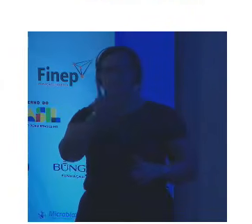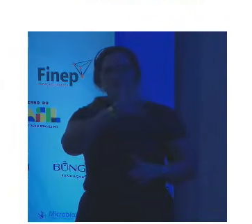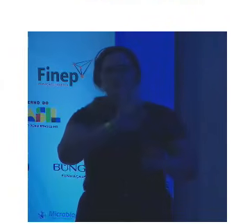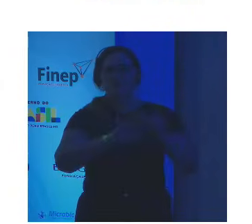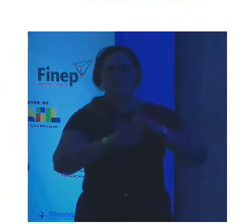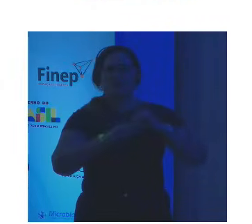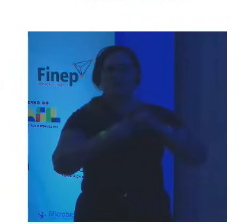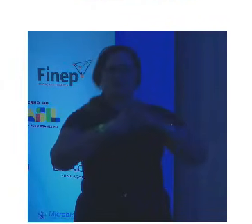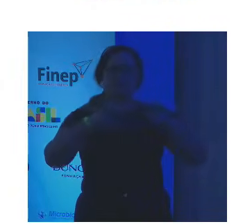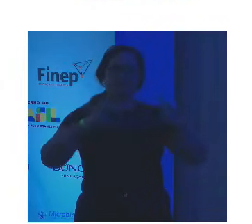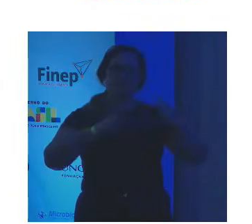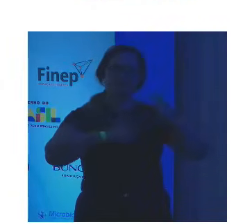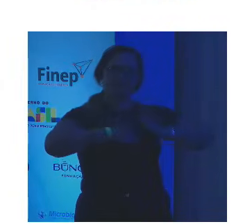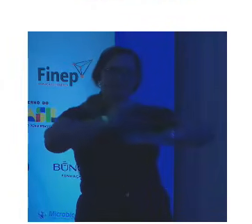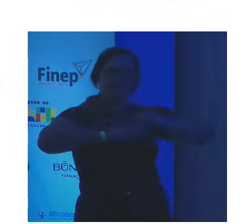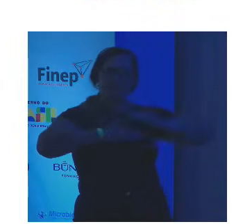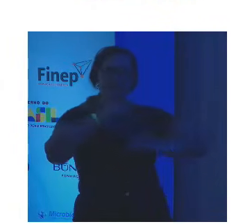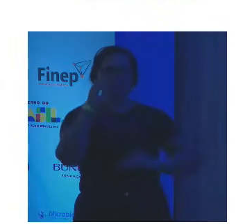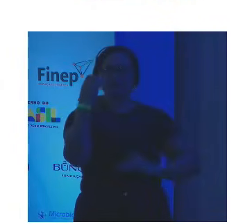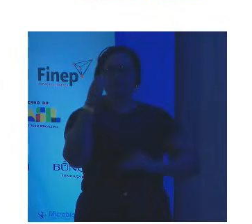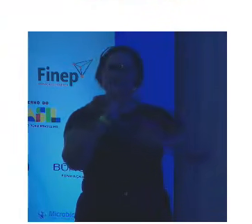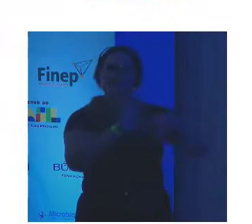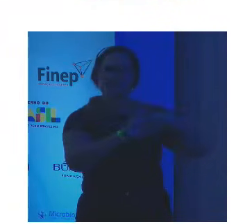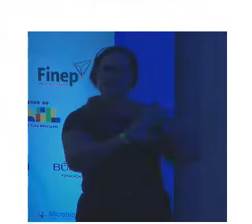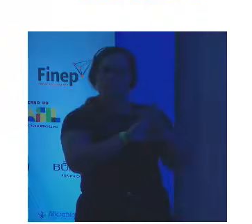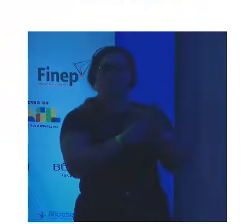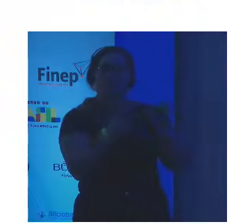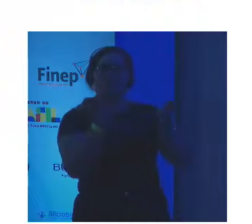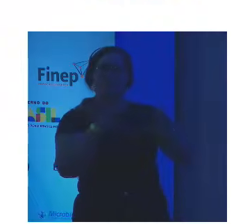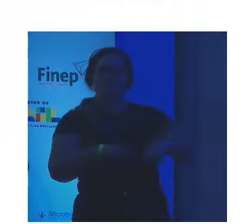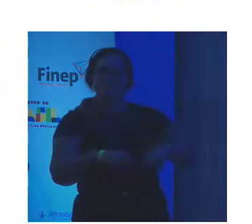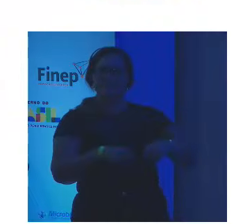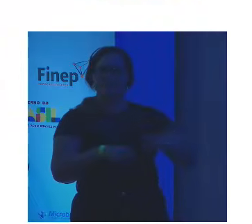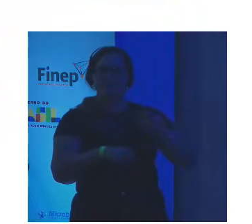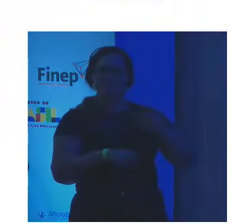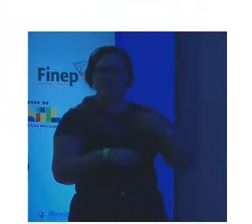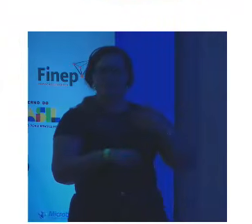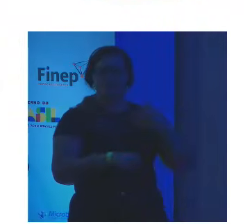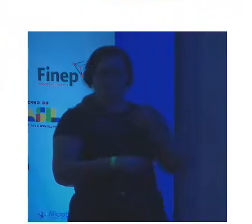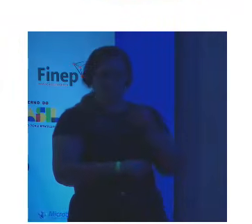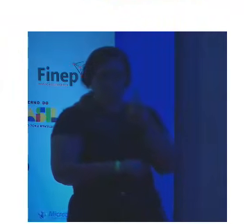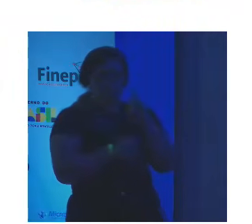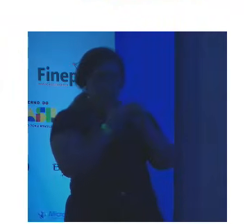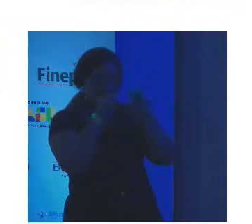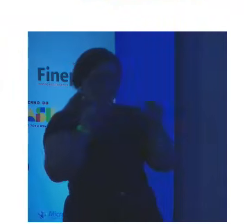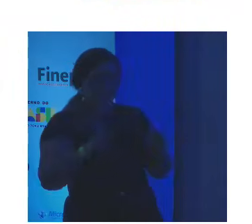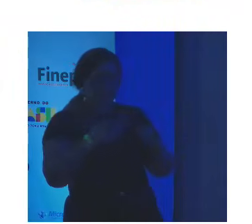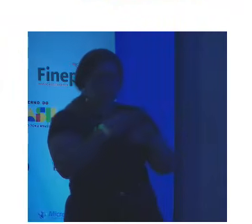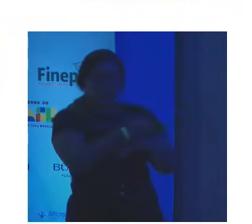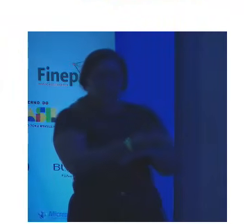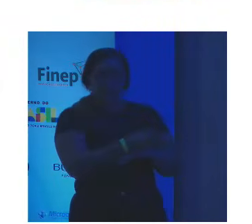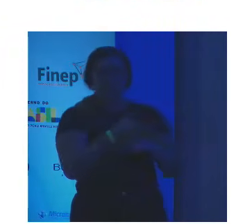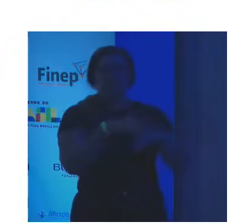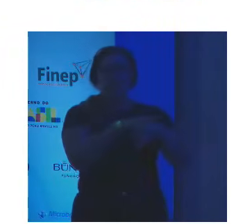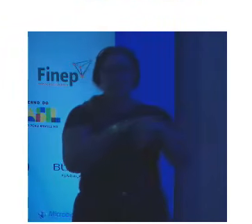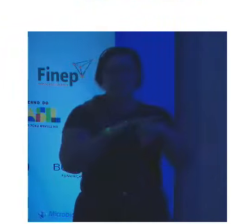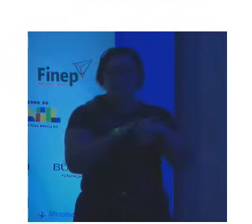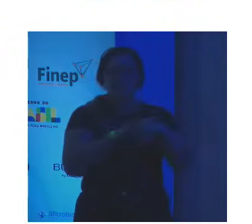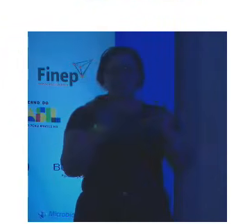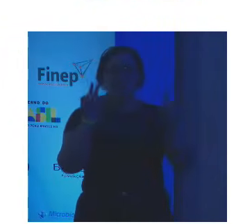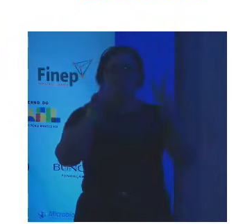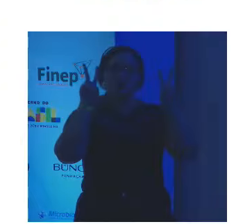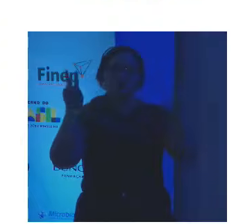you can interact. And you can decide to go with this one to talk about the sea levels